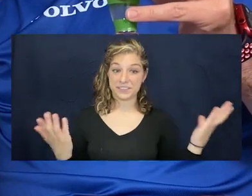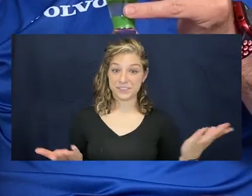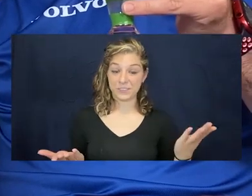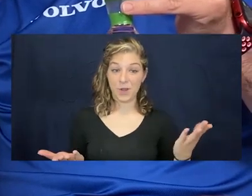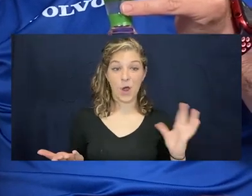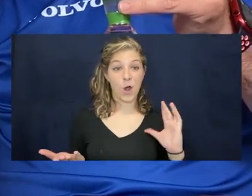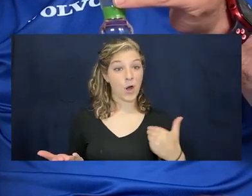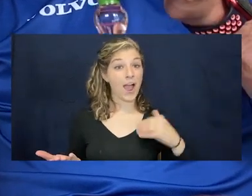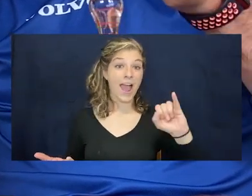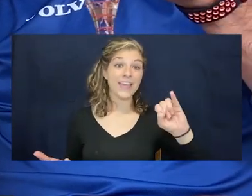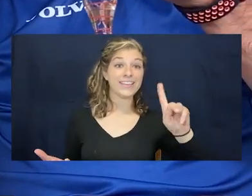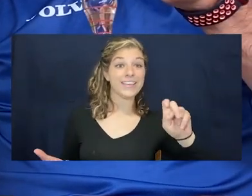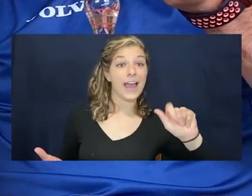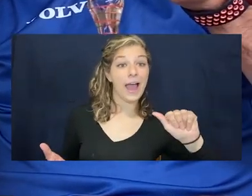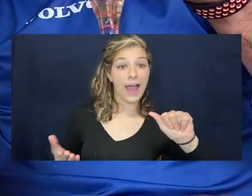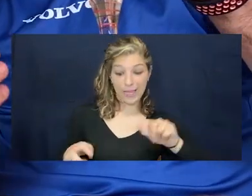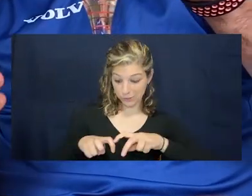exposure.